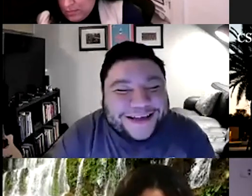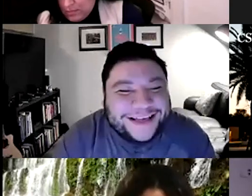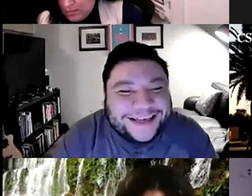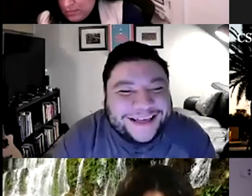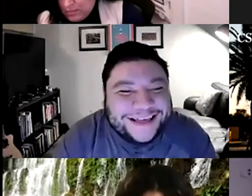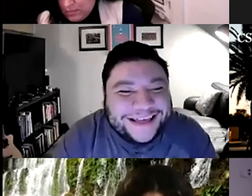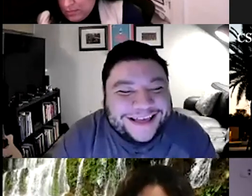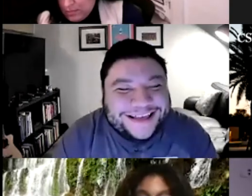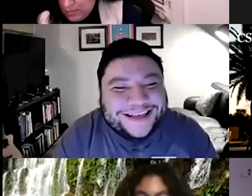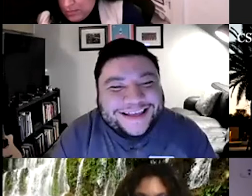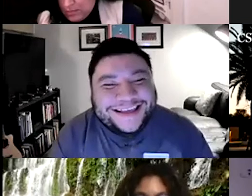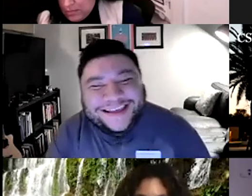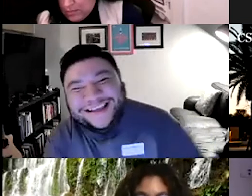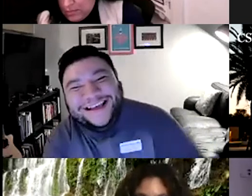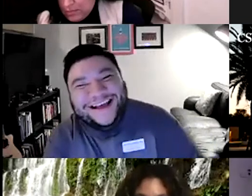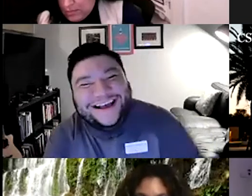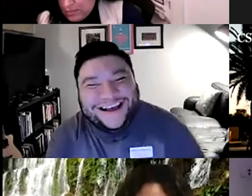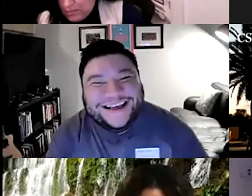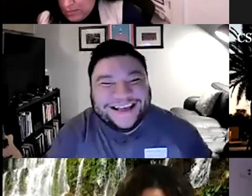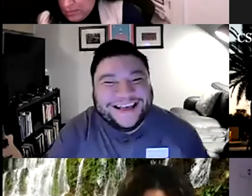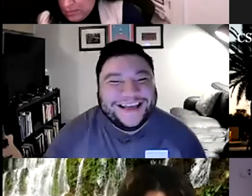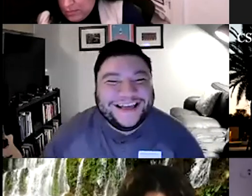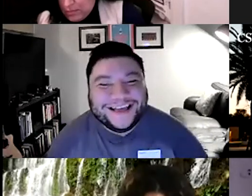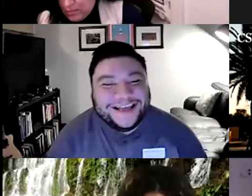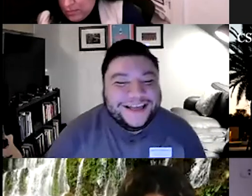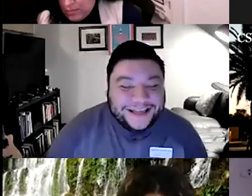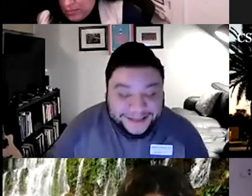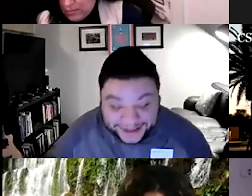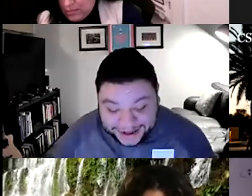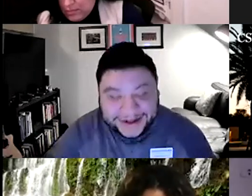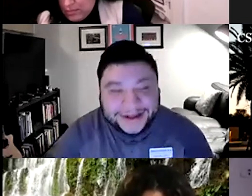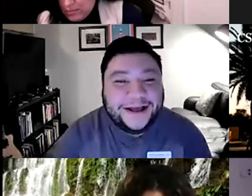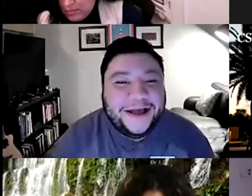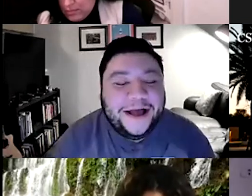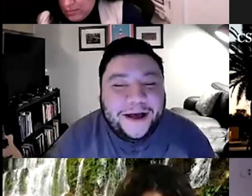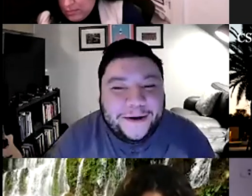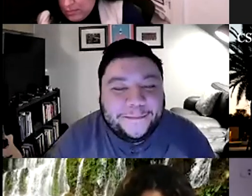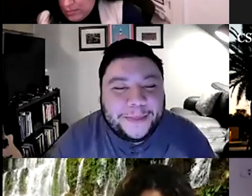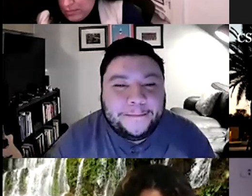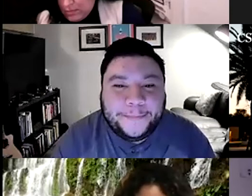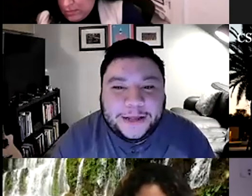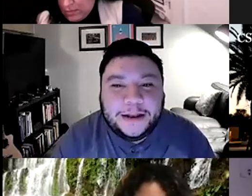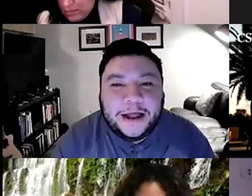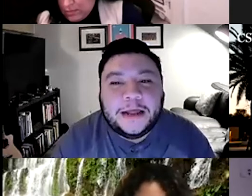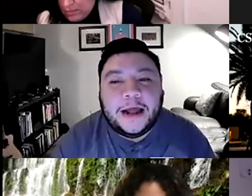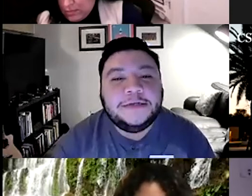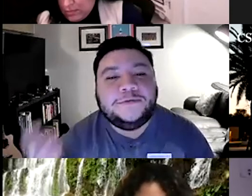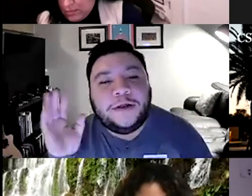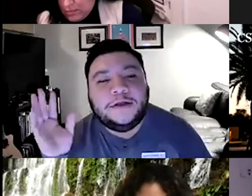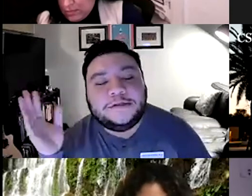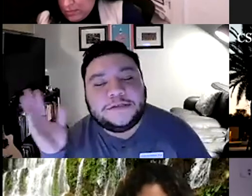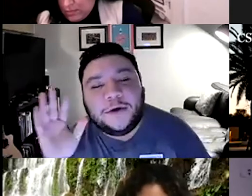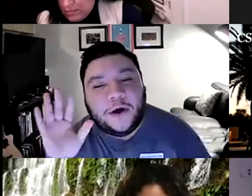That's the passion. We got we felt it, we heard it. Yeah. But I just